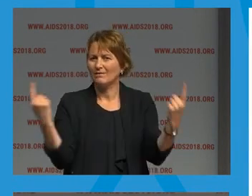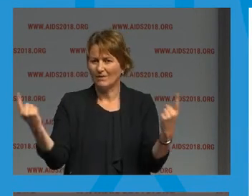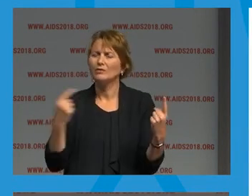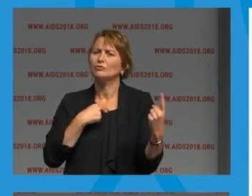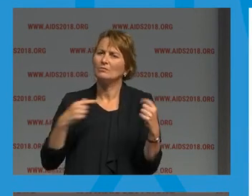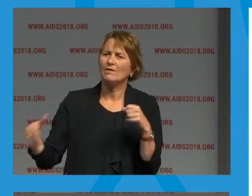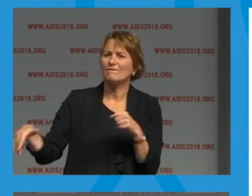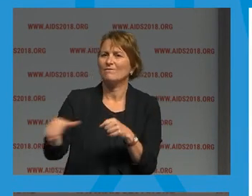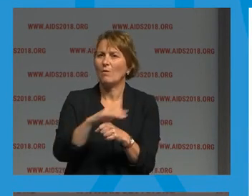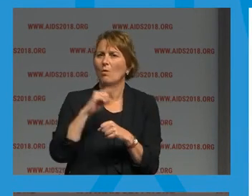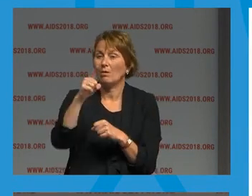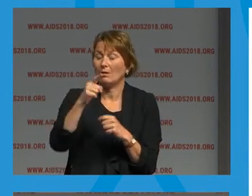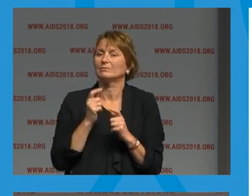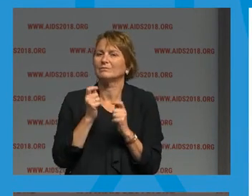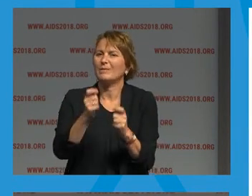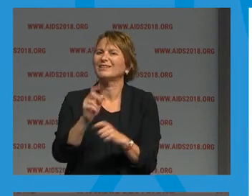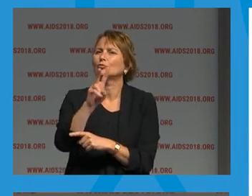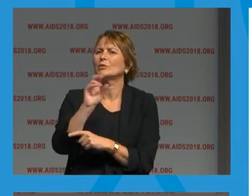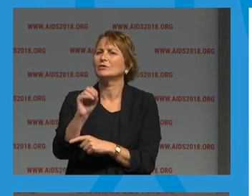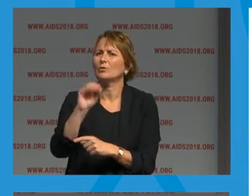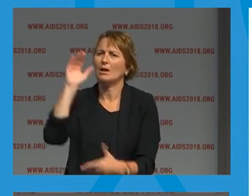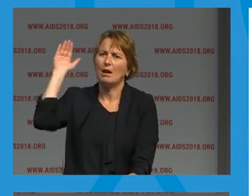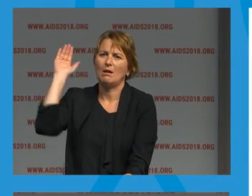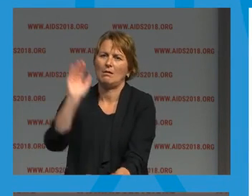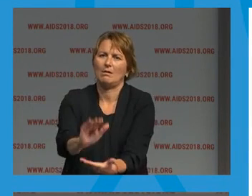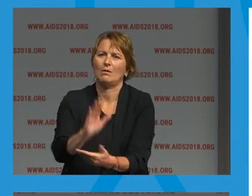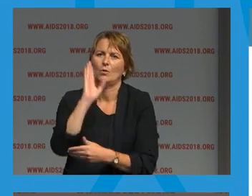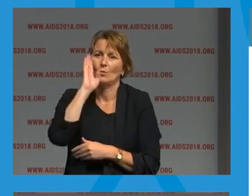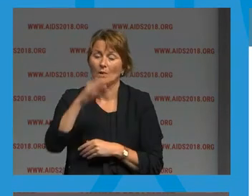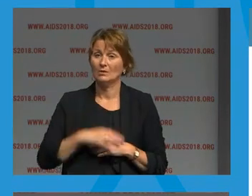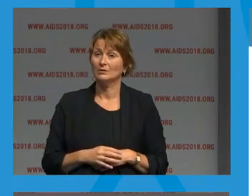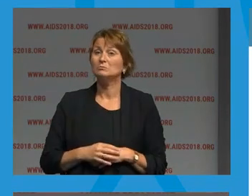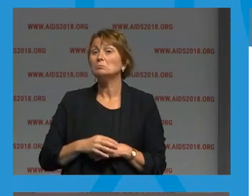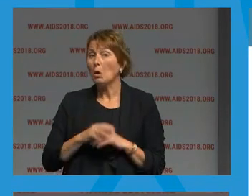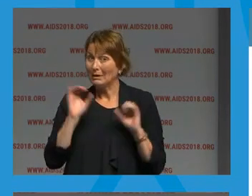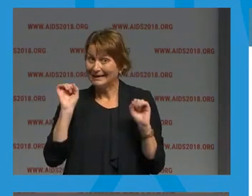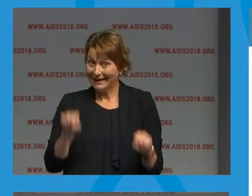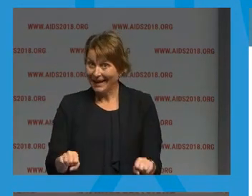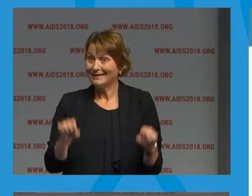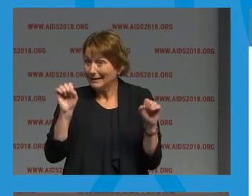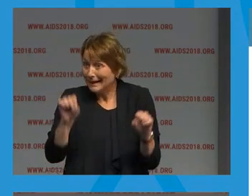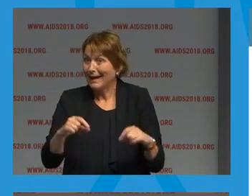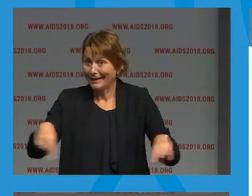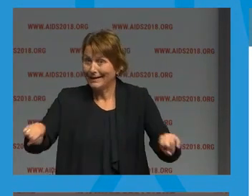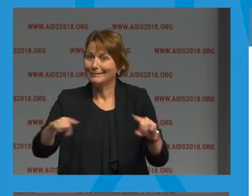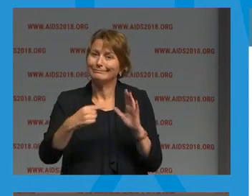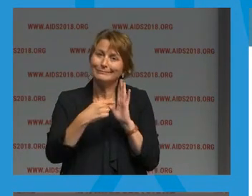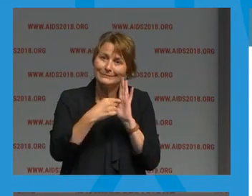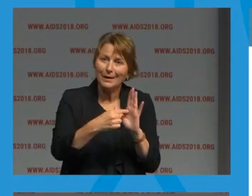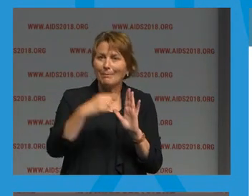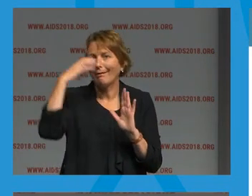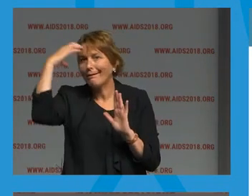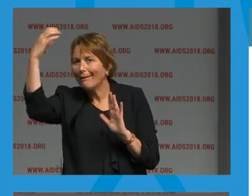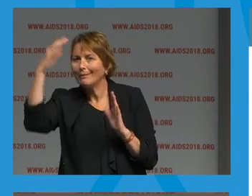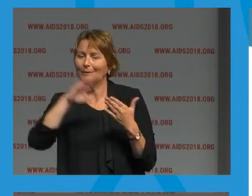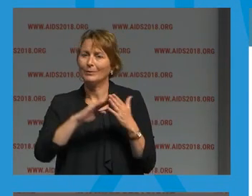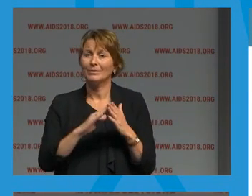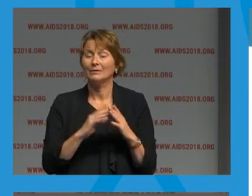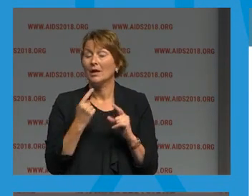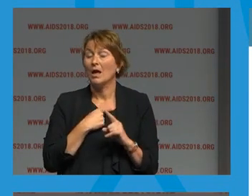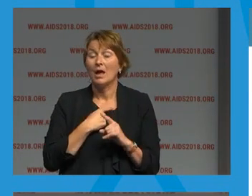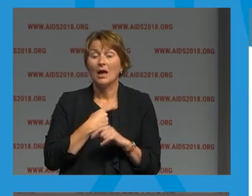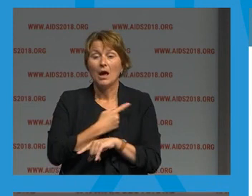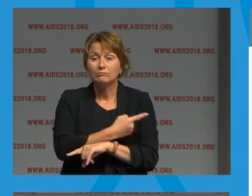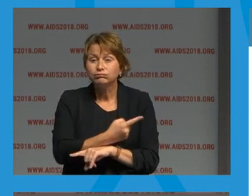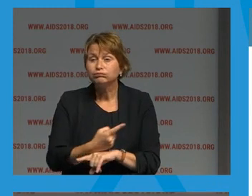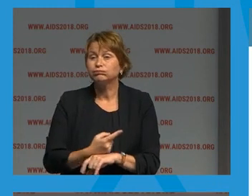need by 2020. This is what's possible when governments and communities work together. And not only, they have worked tirelessly